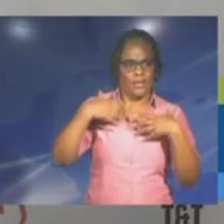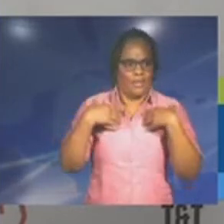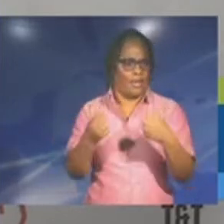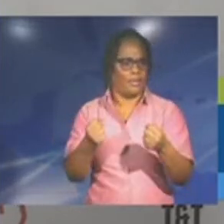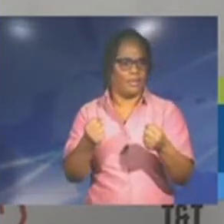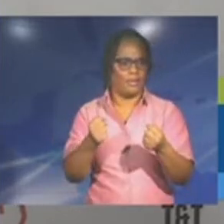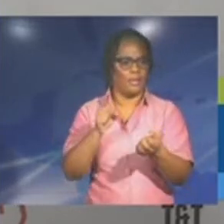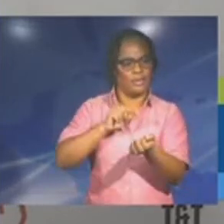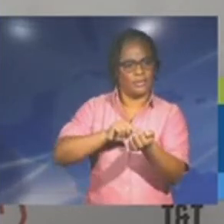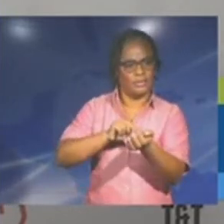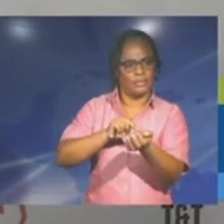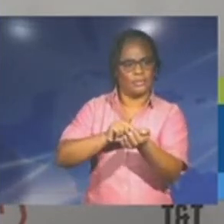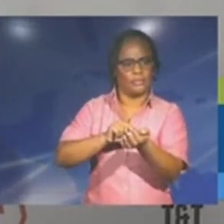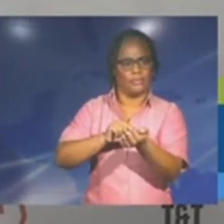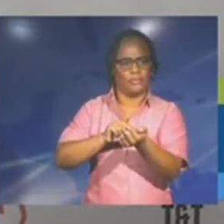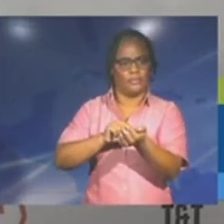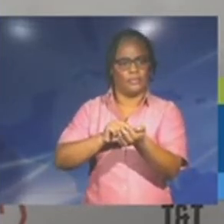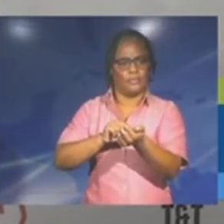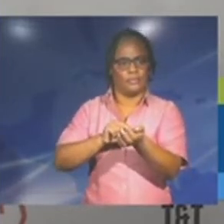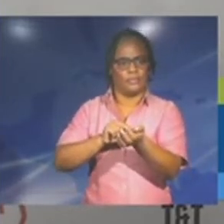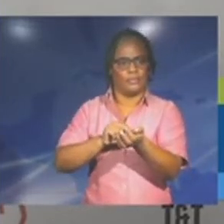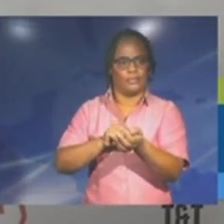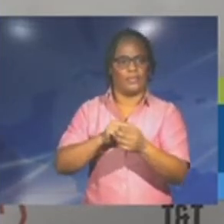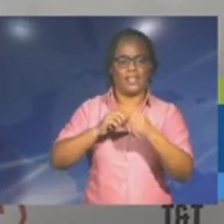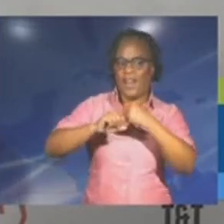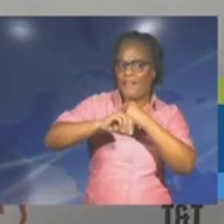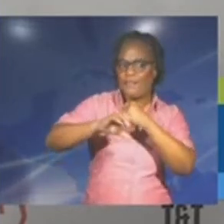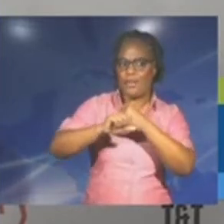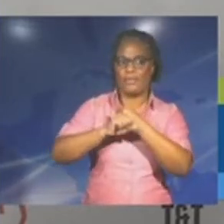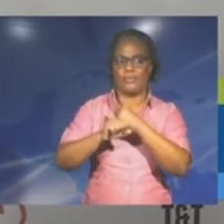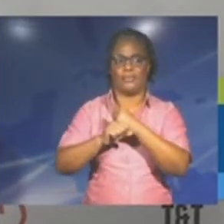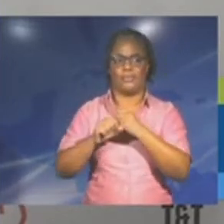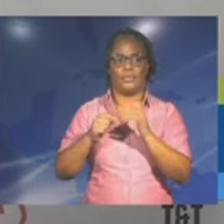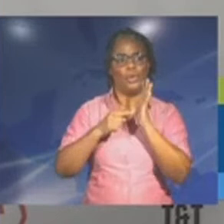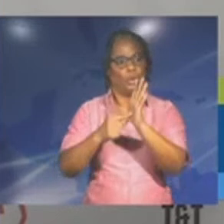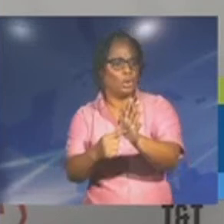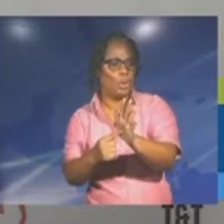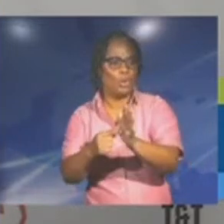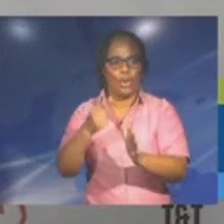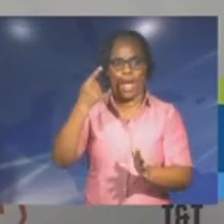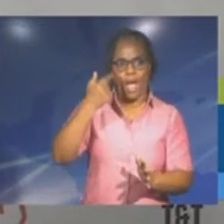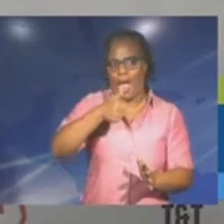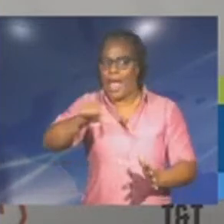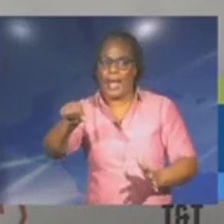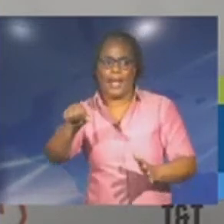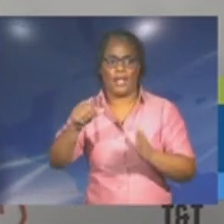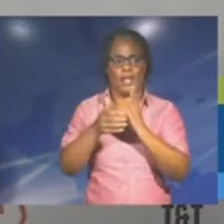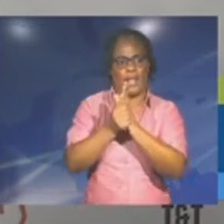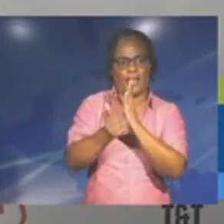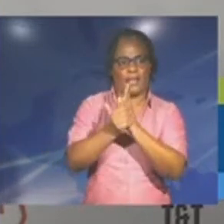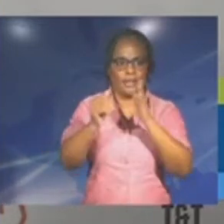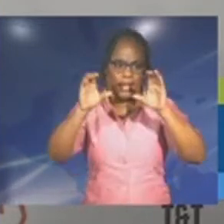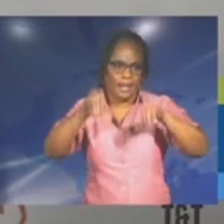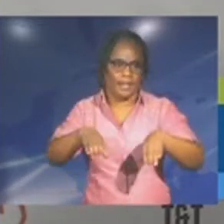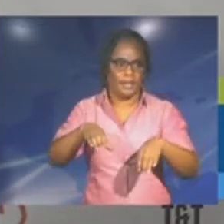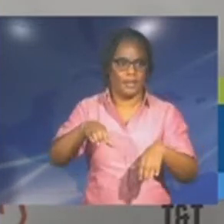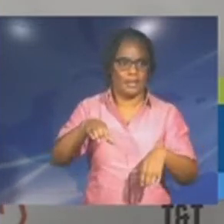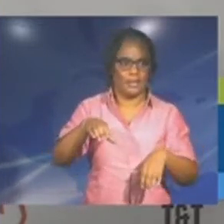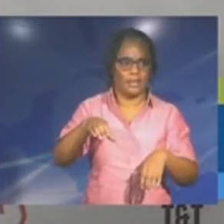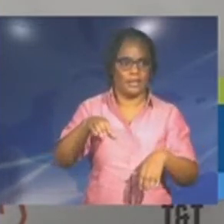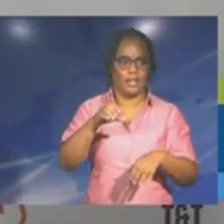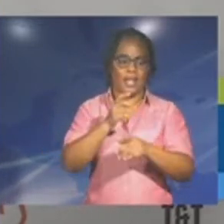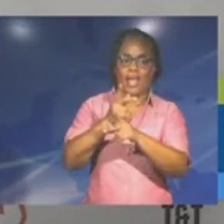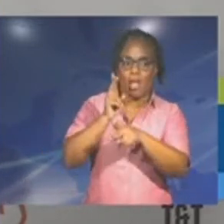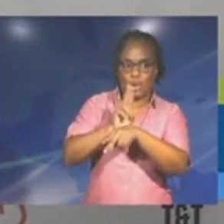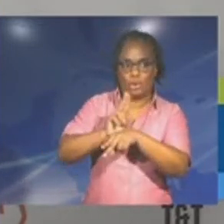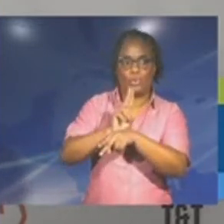whatever stressors we may be experiencing. In terms of how many nurses, I would safely say